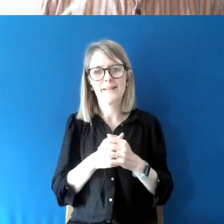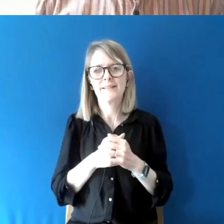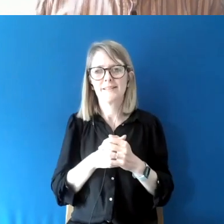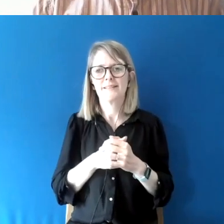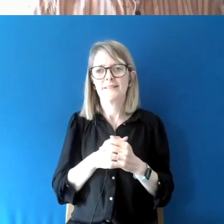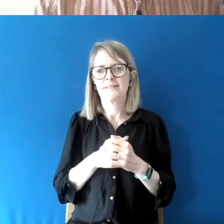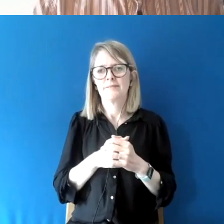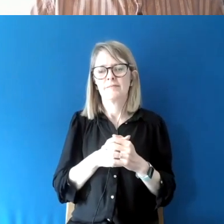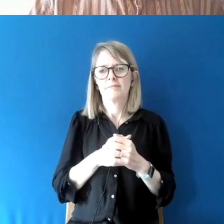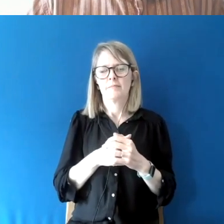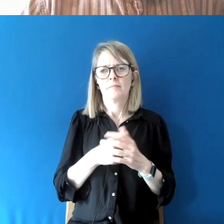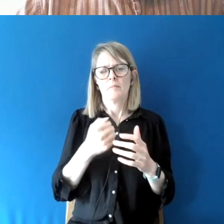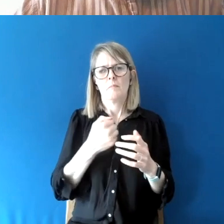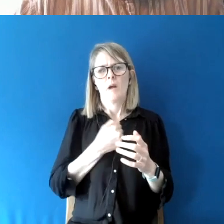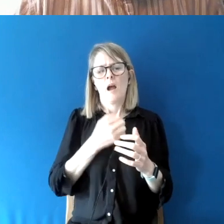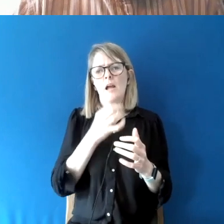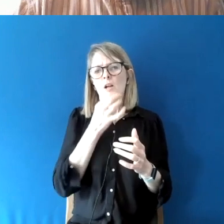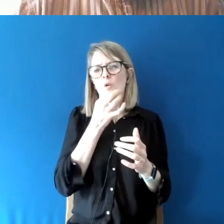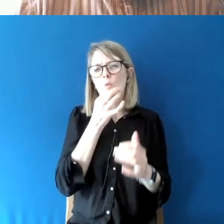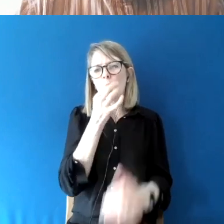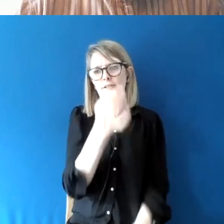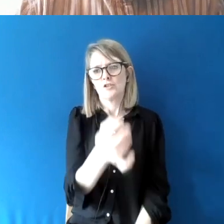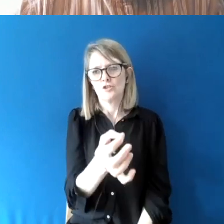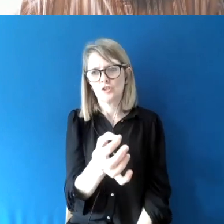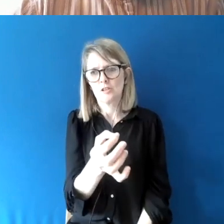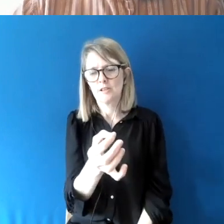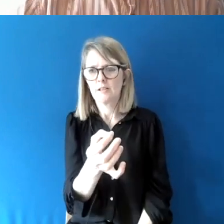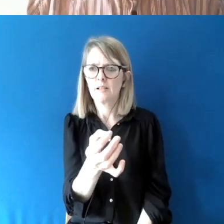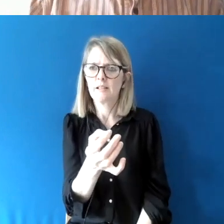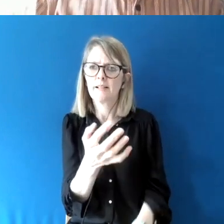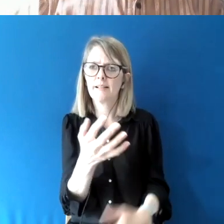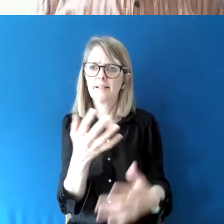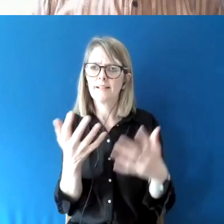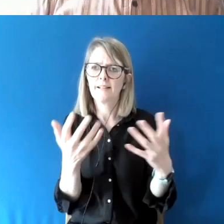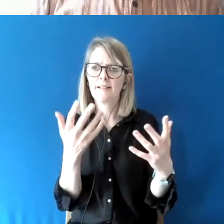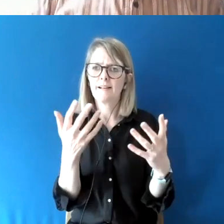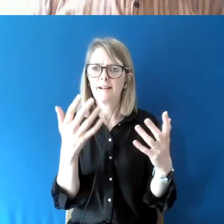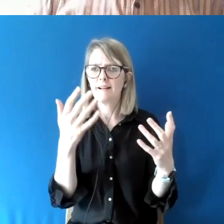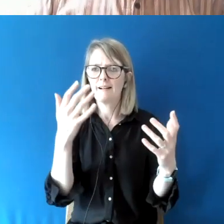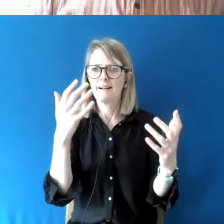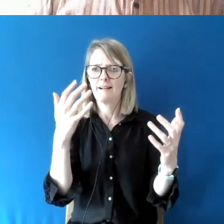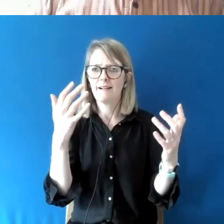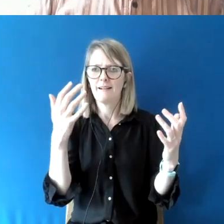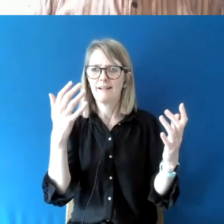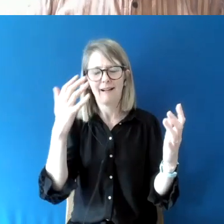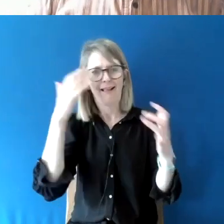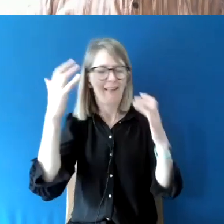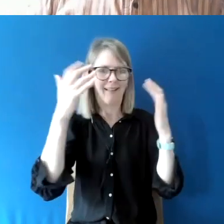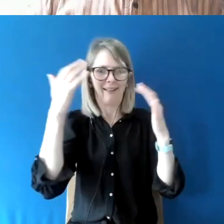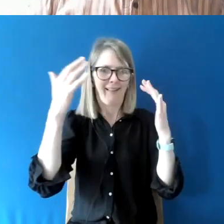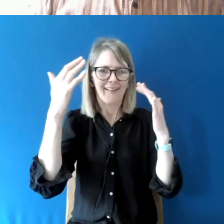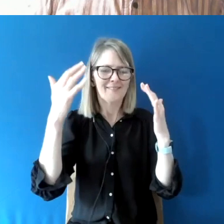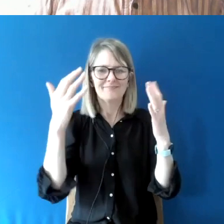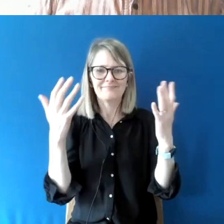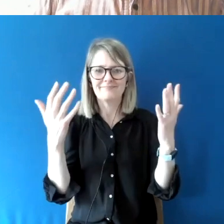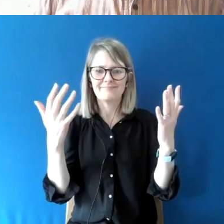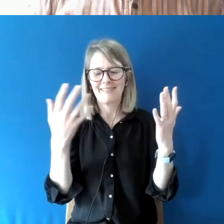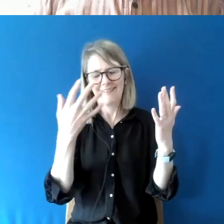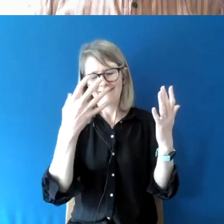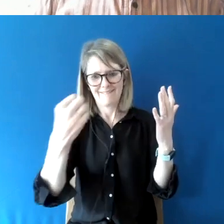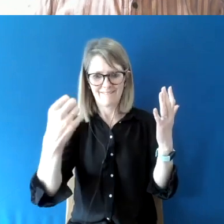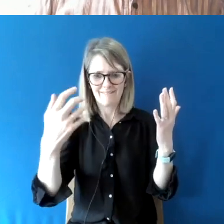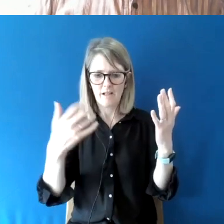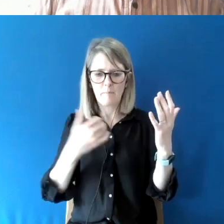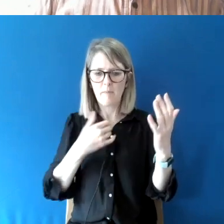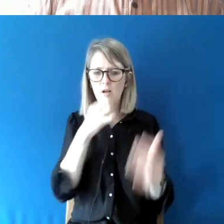my question is, I was fascinated, it's got me going in a whole host of ways. And my question is actually